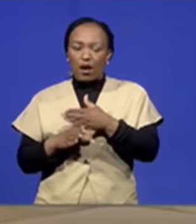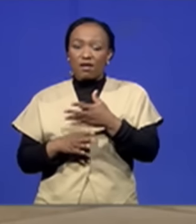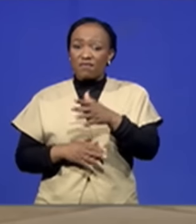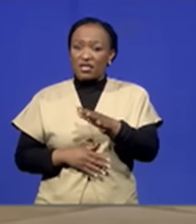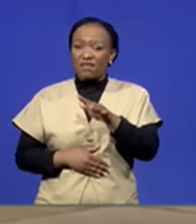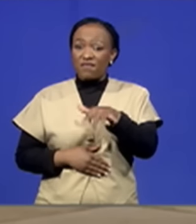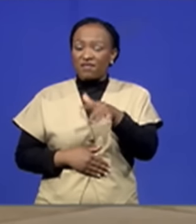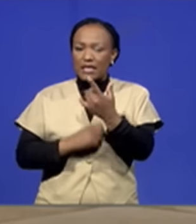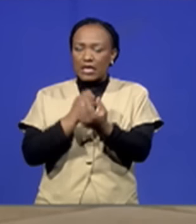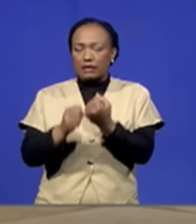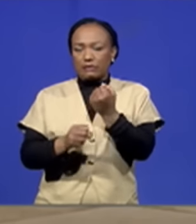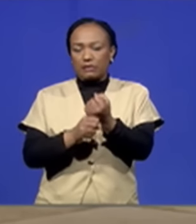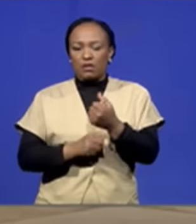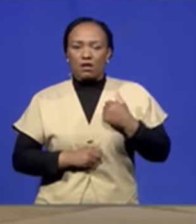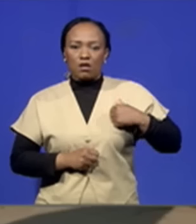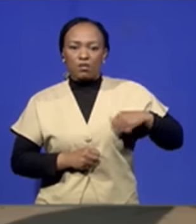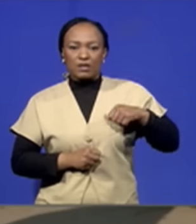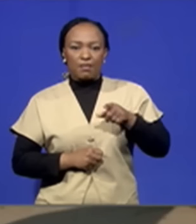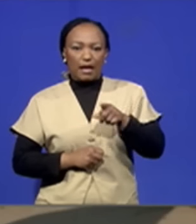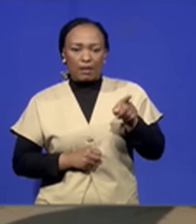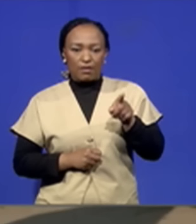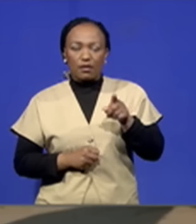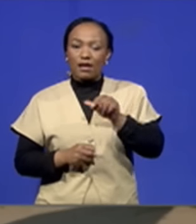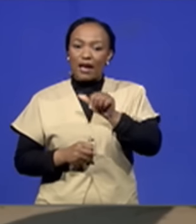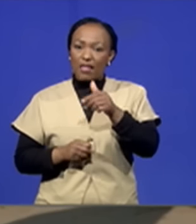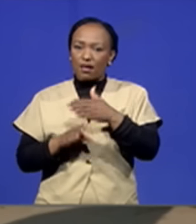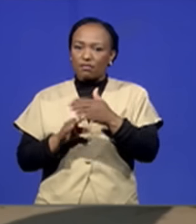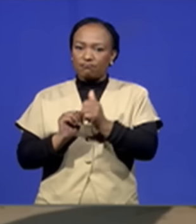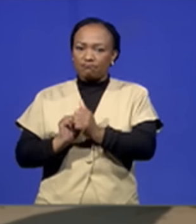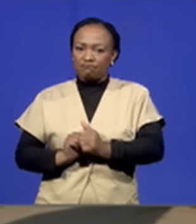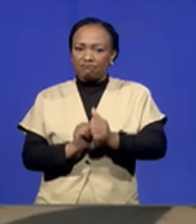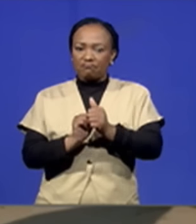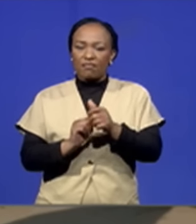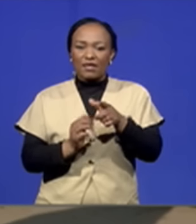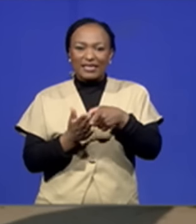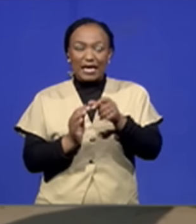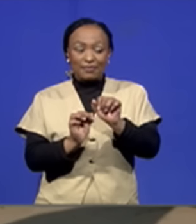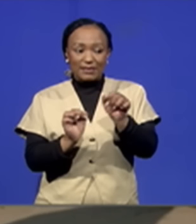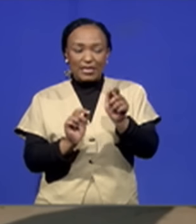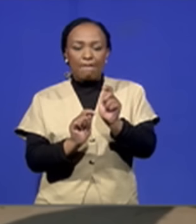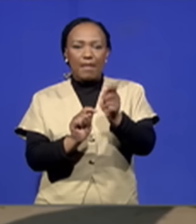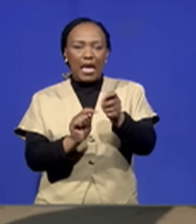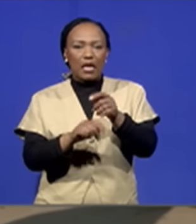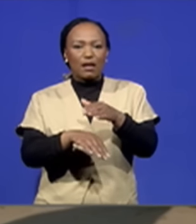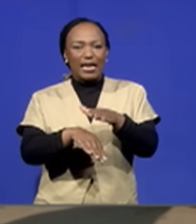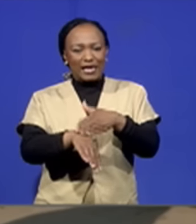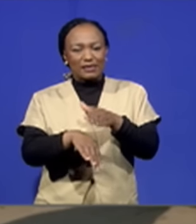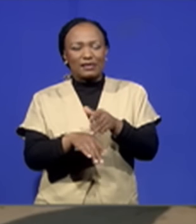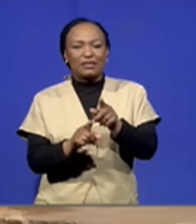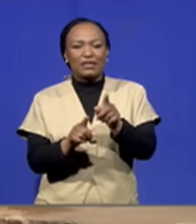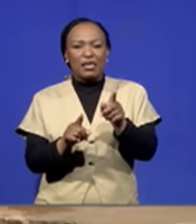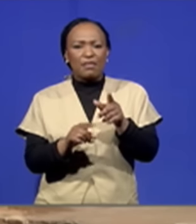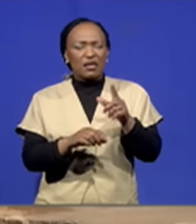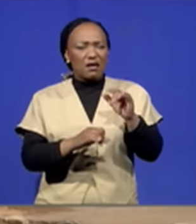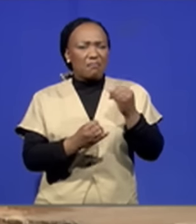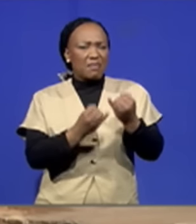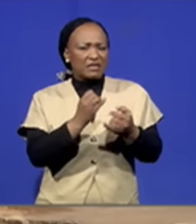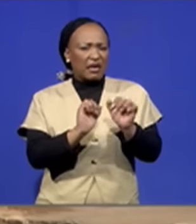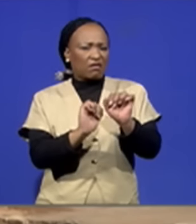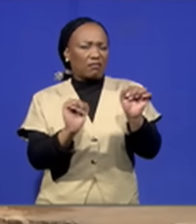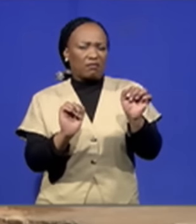15 a re fela jaaka badiri mmogo nae tuelo ya dikoloto tsa bona e salela morago mme e se phoso ya bona.